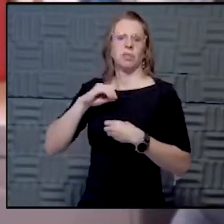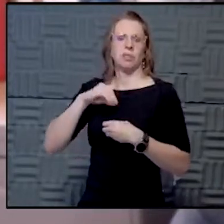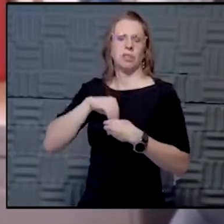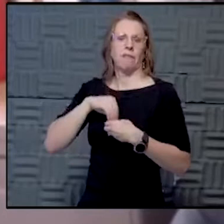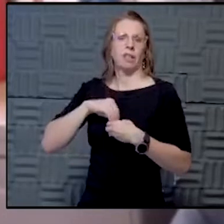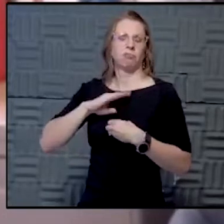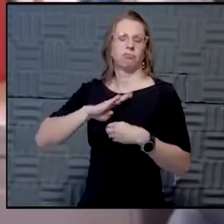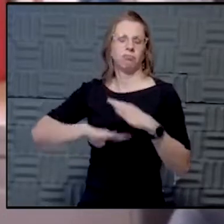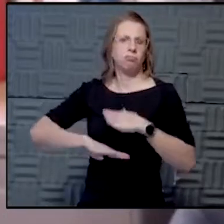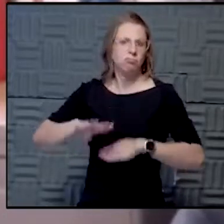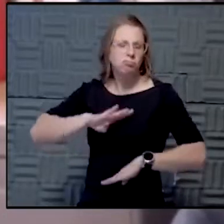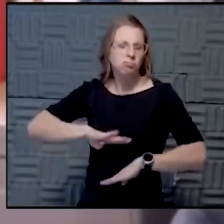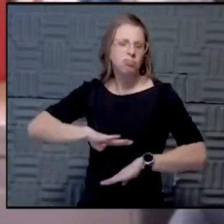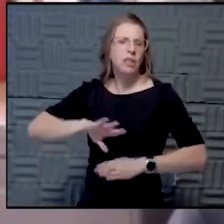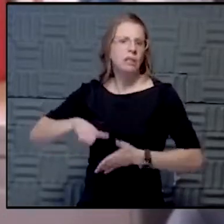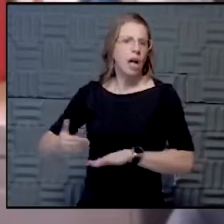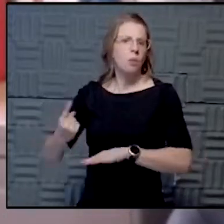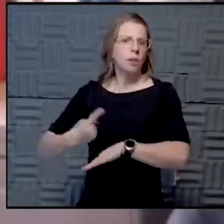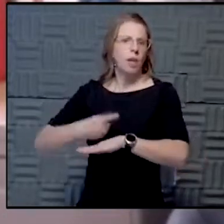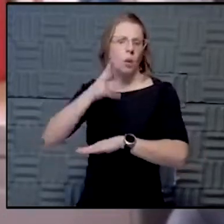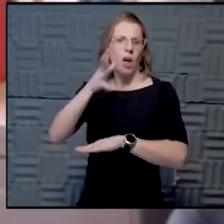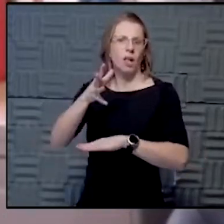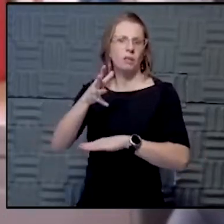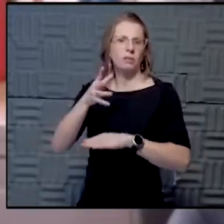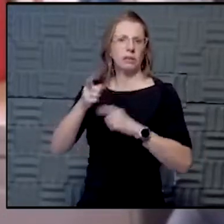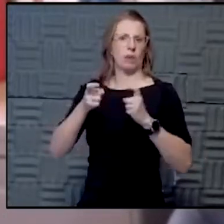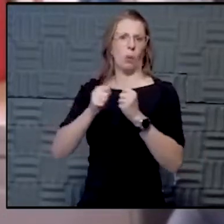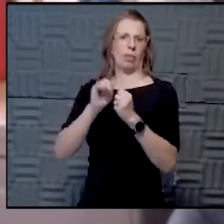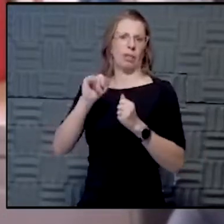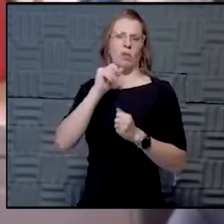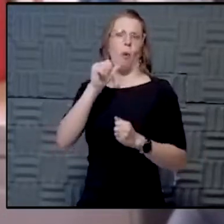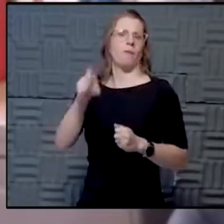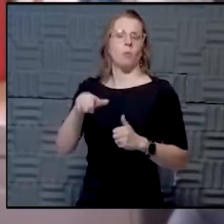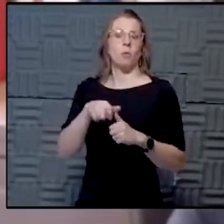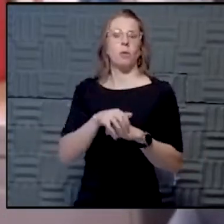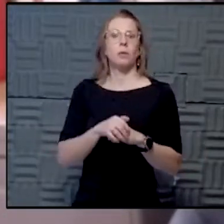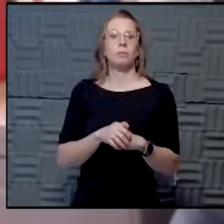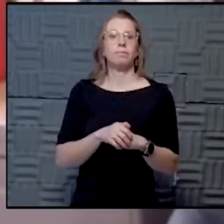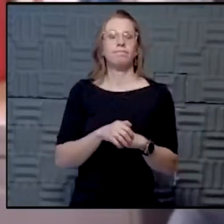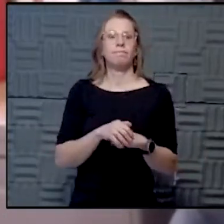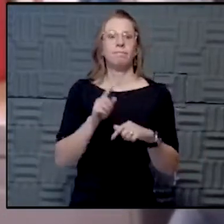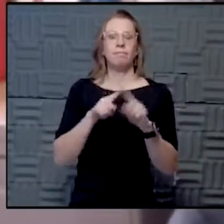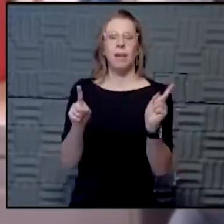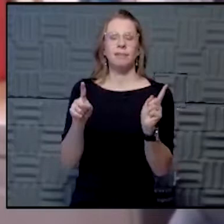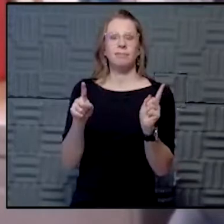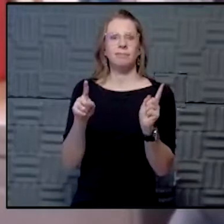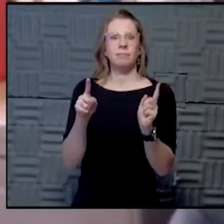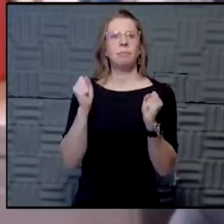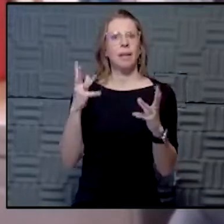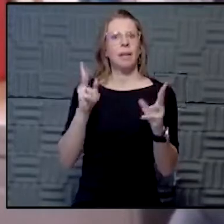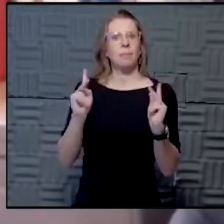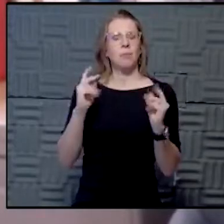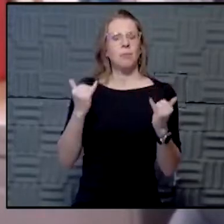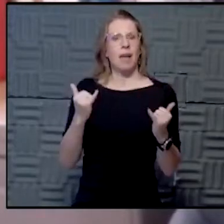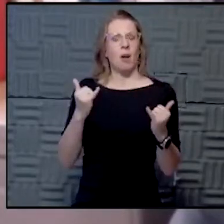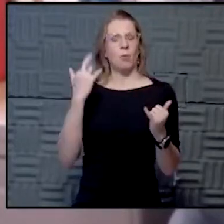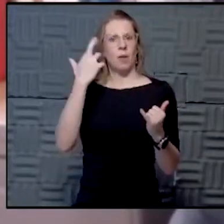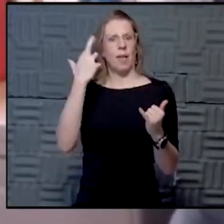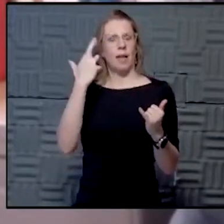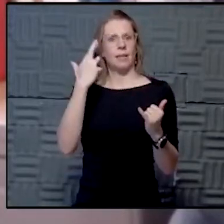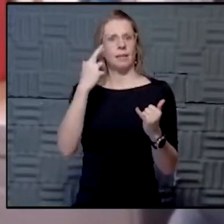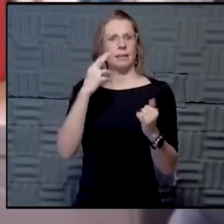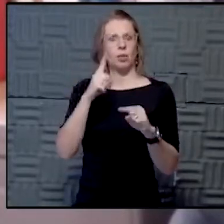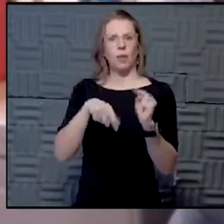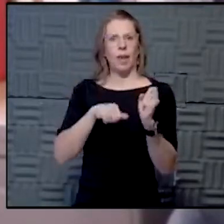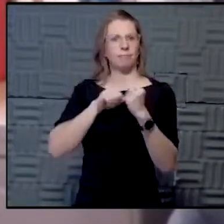someday you'll die and you won't have to deal with it. And commands are realizing that that's not the appropriate way to tackle mental health, that their people do